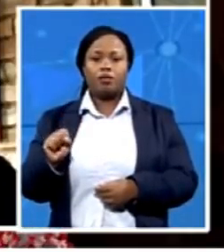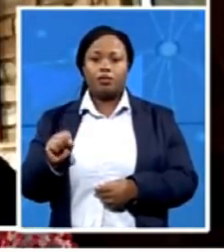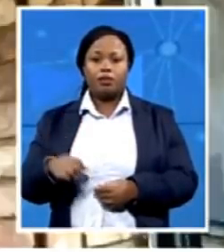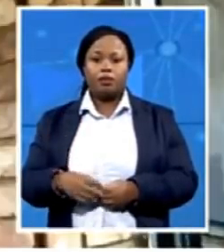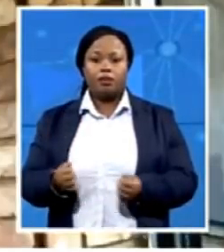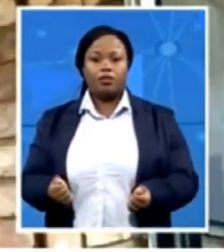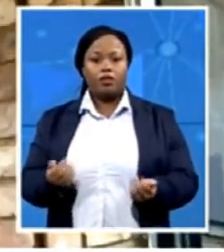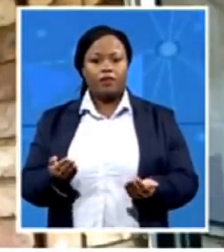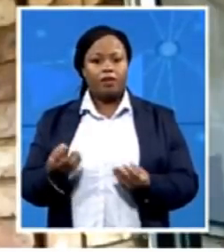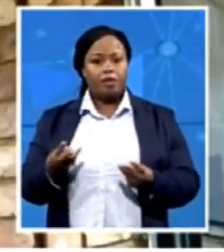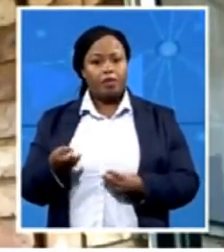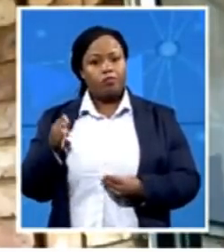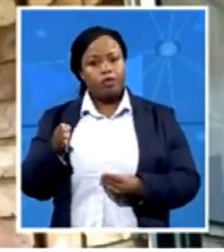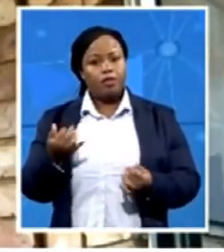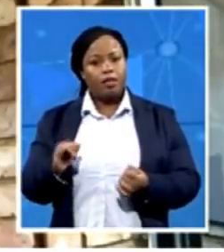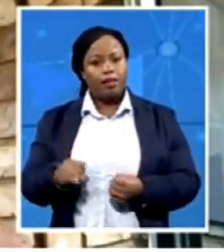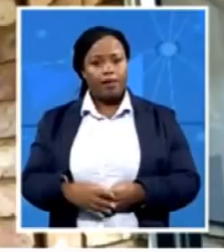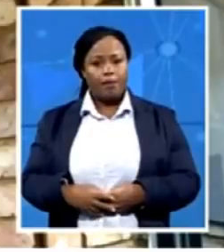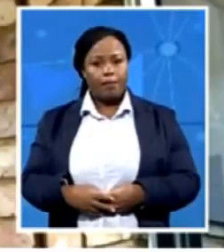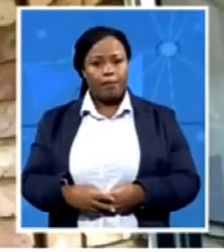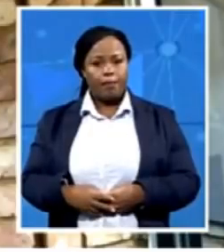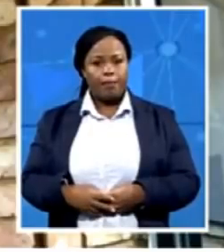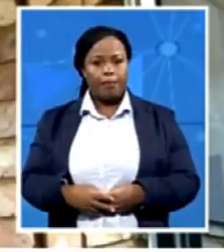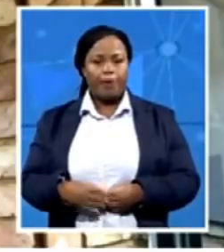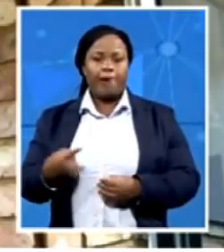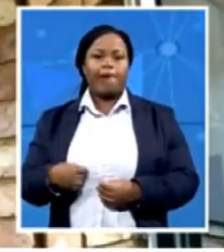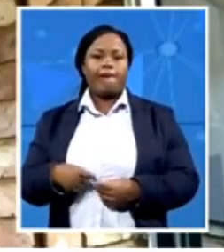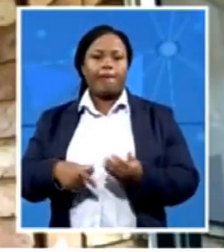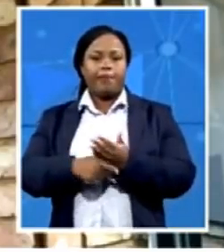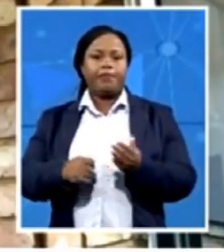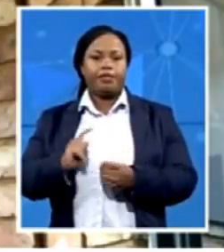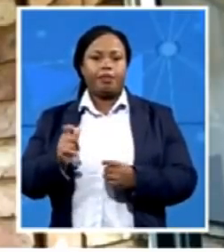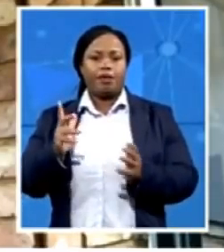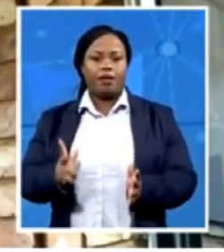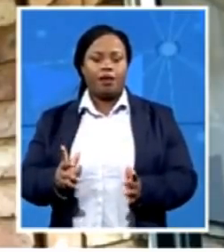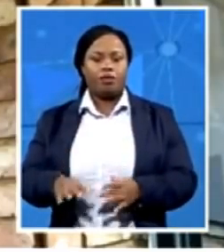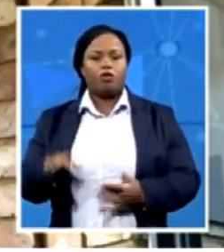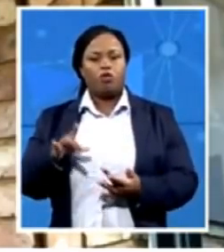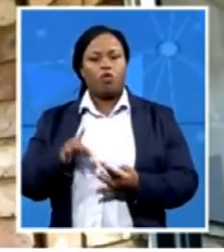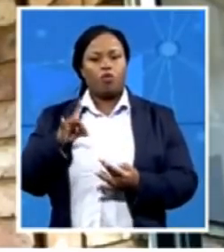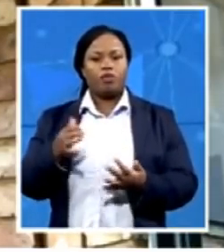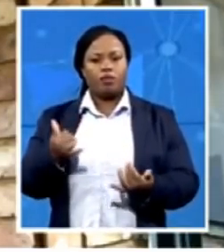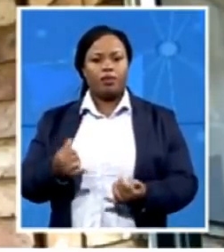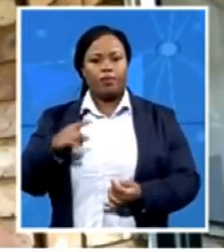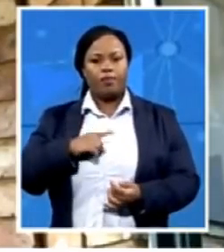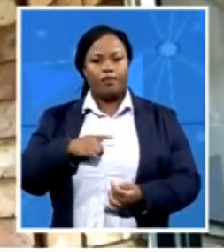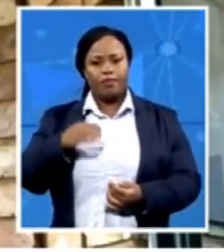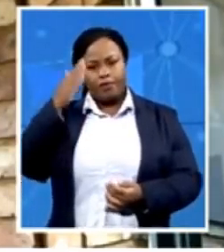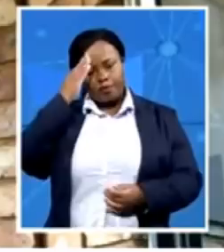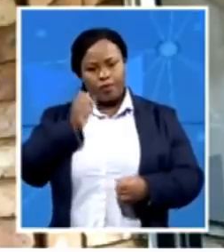We are simply offering taxpayers an option, considering the current state of the